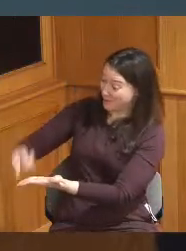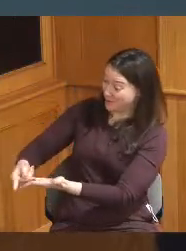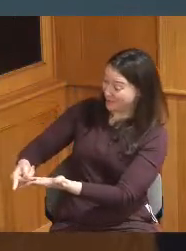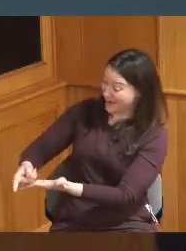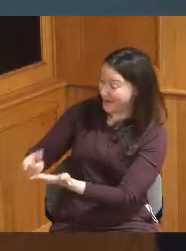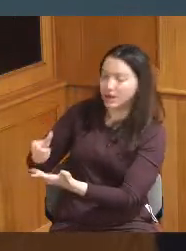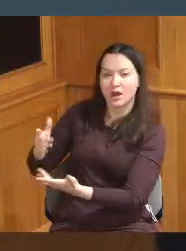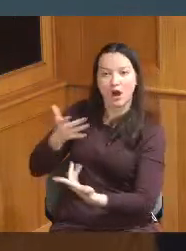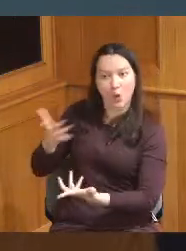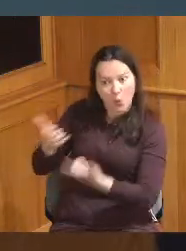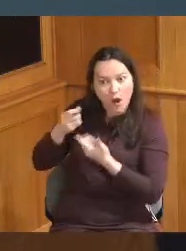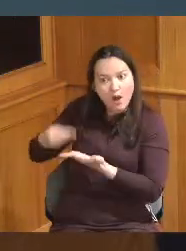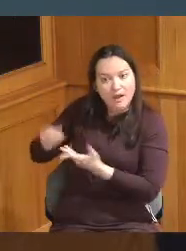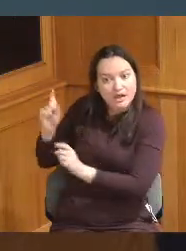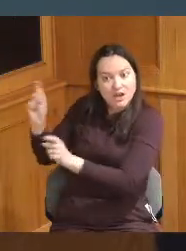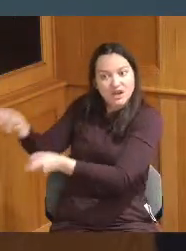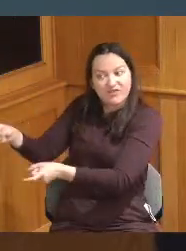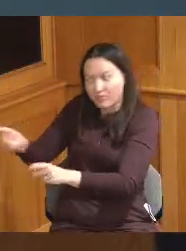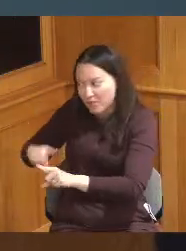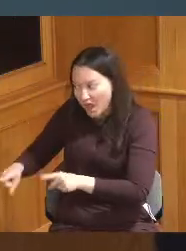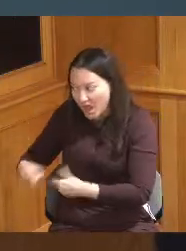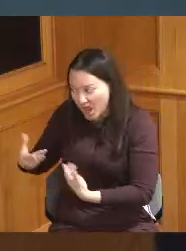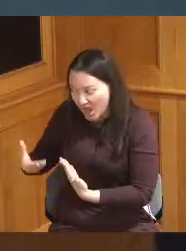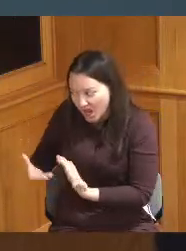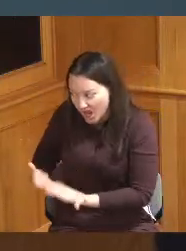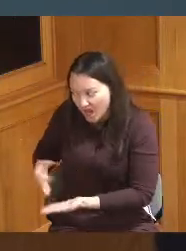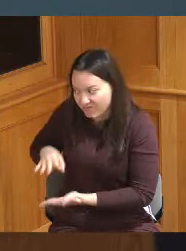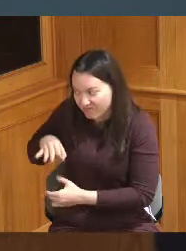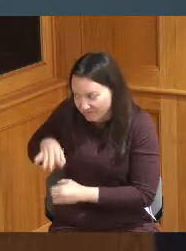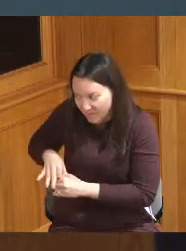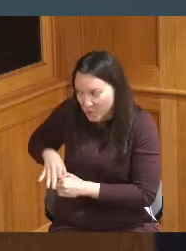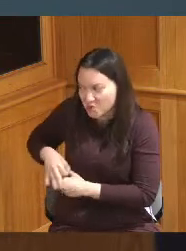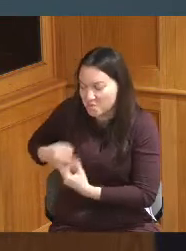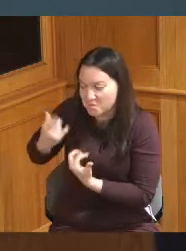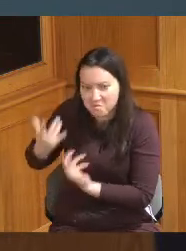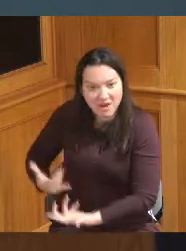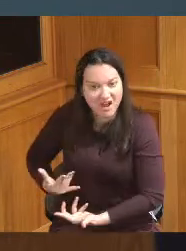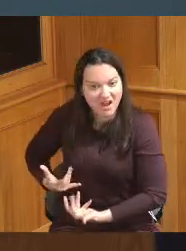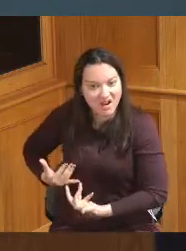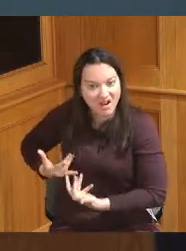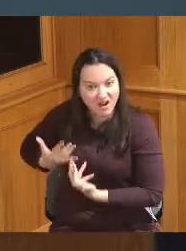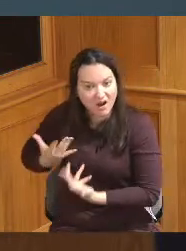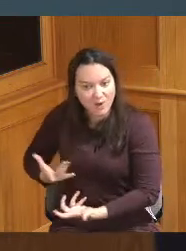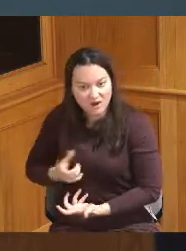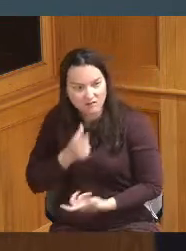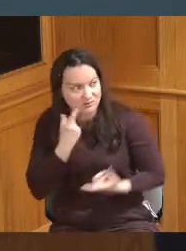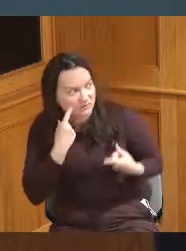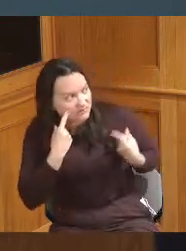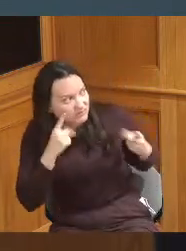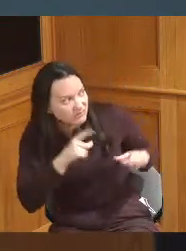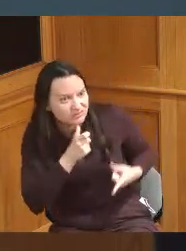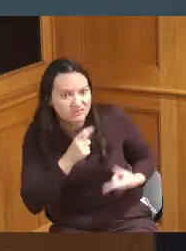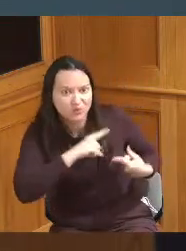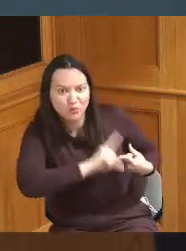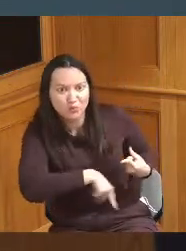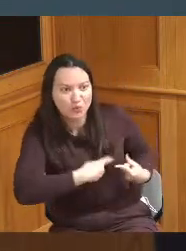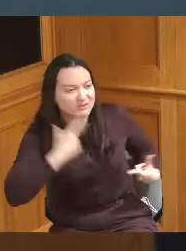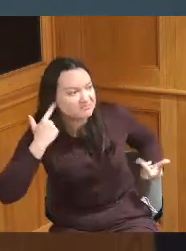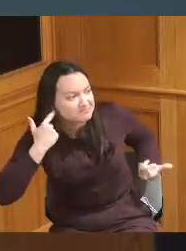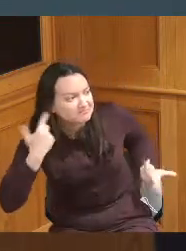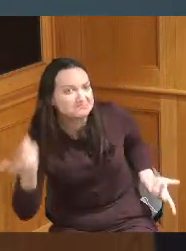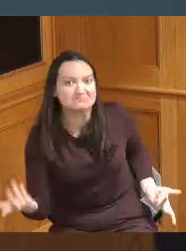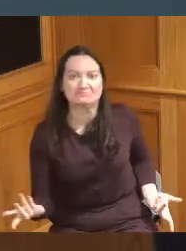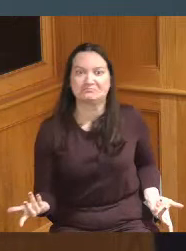it in a timely fashion. But then once we vote on it, we thought, people not getting it, that's mm-hmm. a problem. So